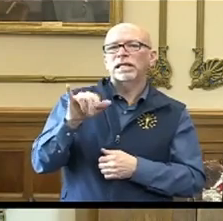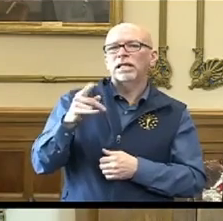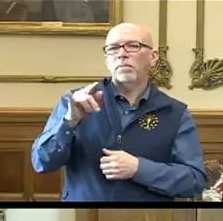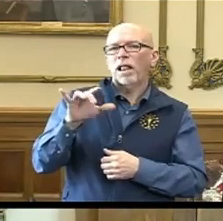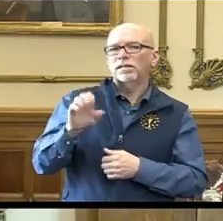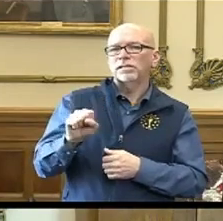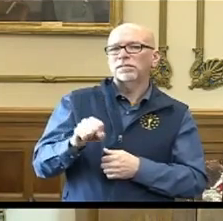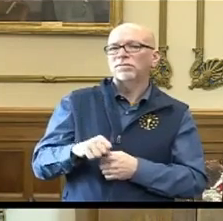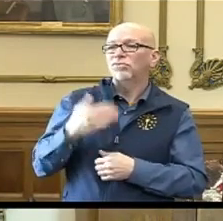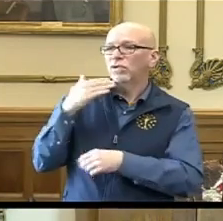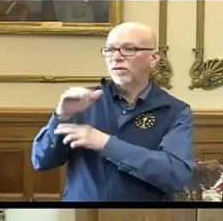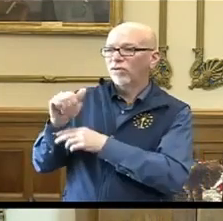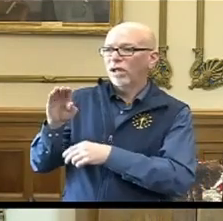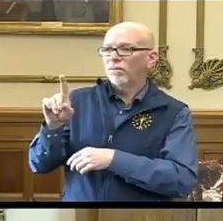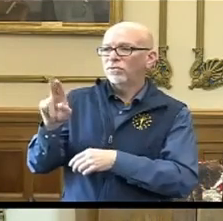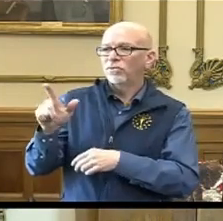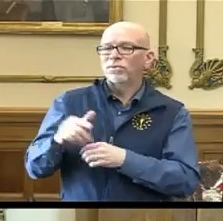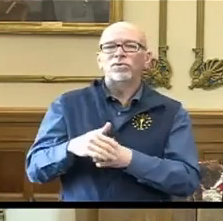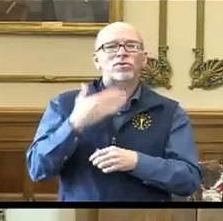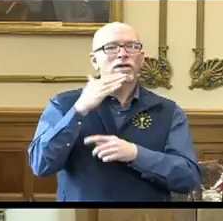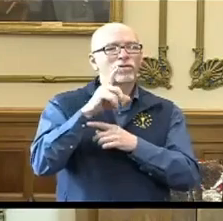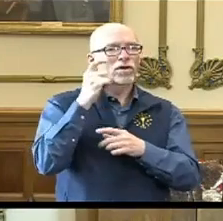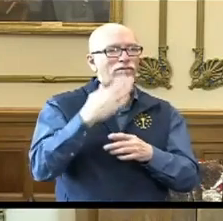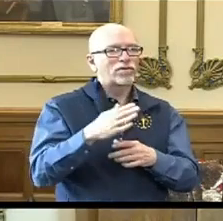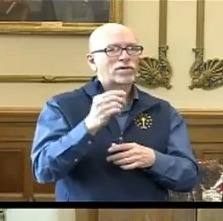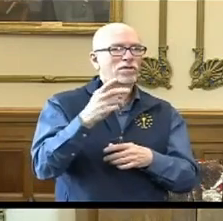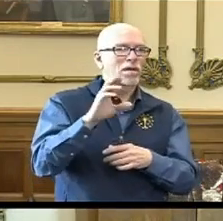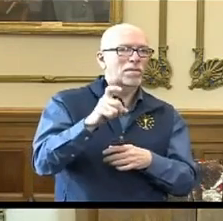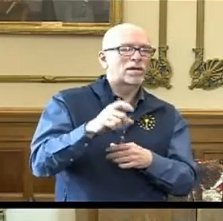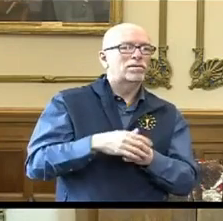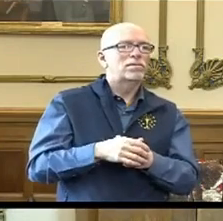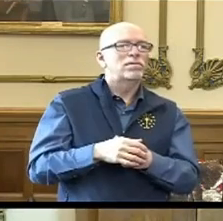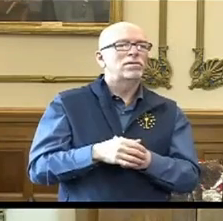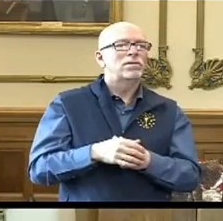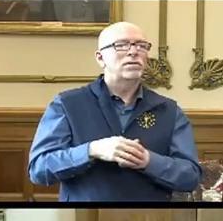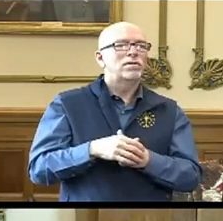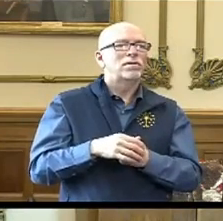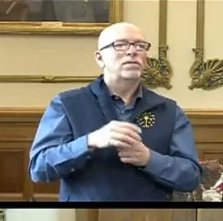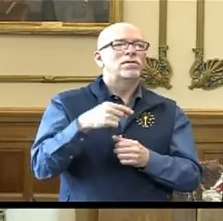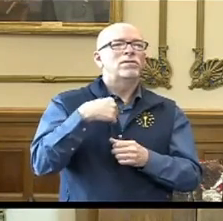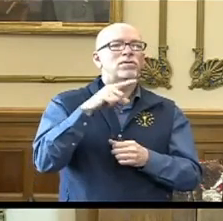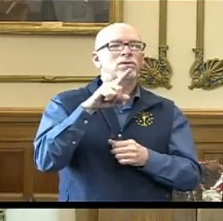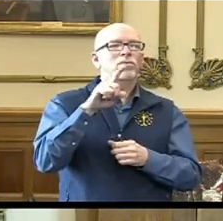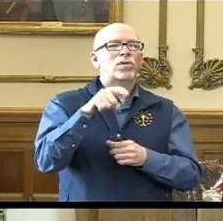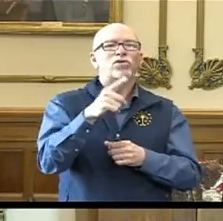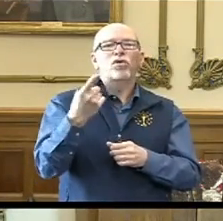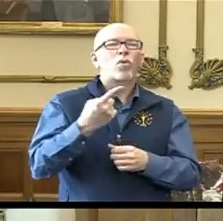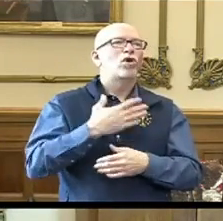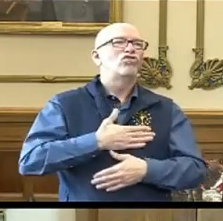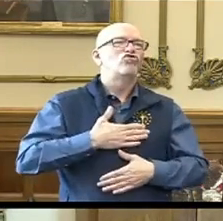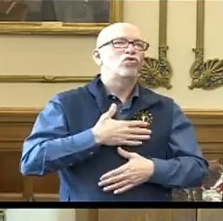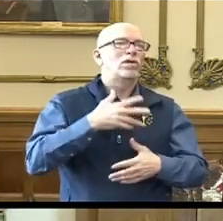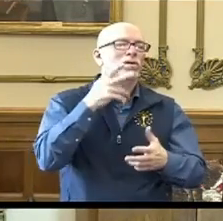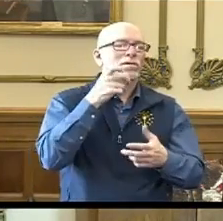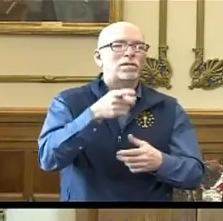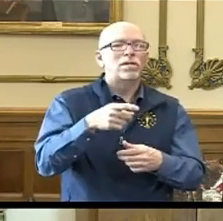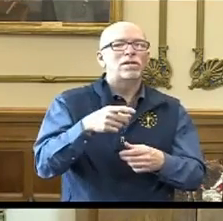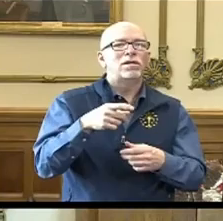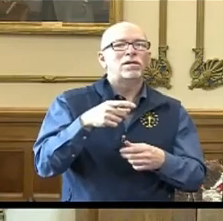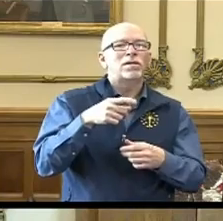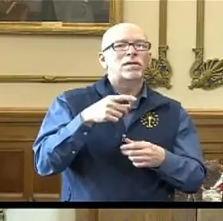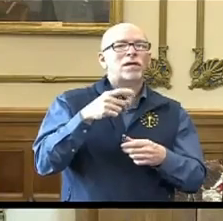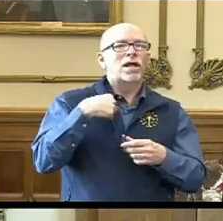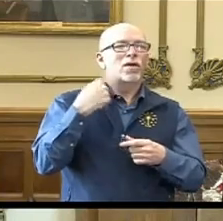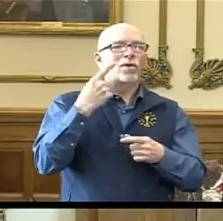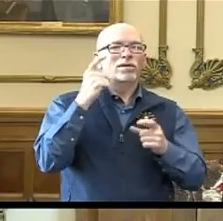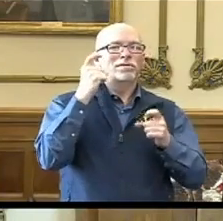Good afternoon, Abdul. Good afternoon, Governor. Good afternoon, Dr. Box. No, this is the question you always enjoy getting. I can just tell by the looks on your